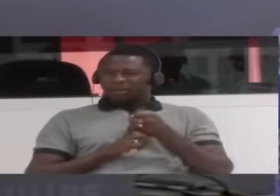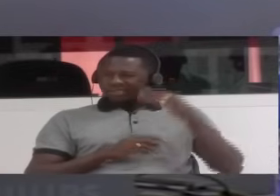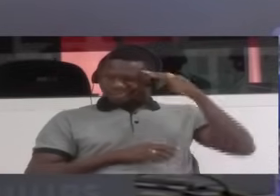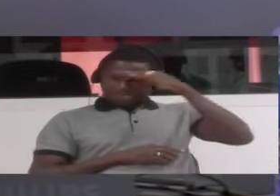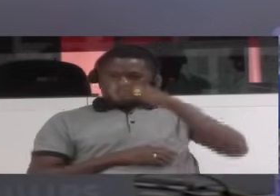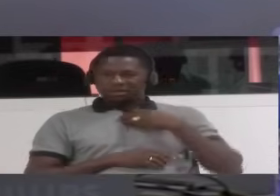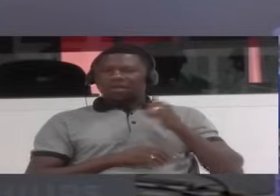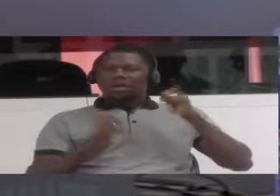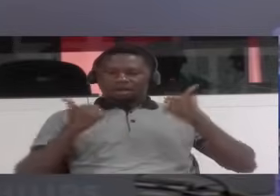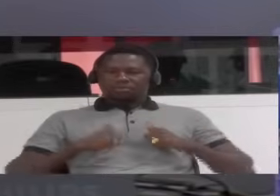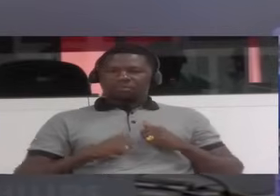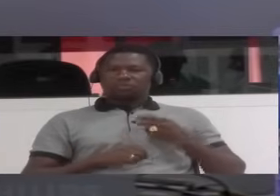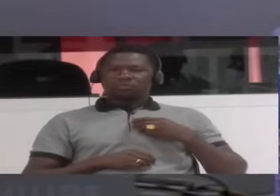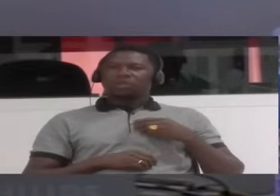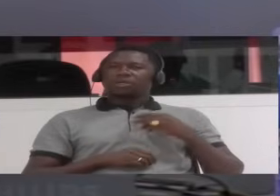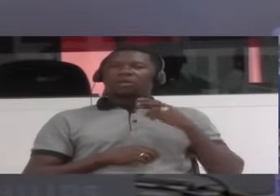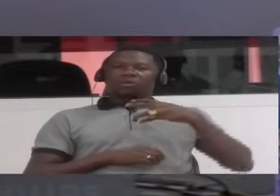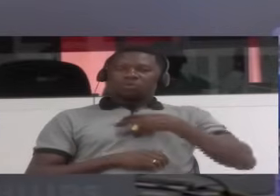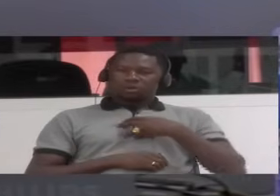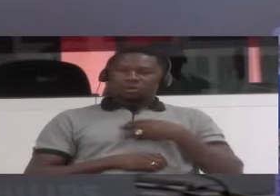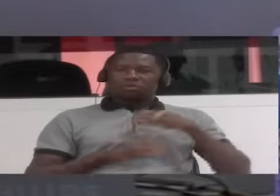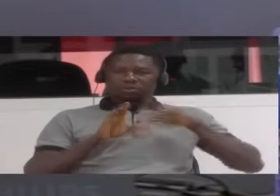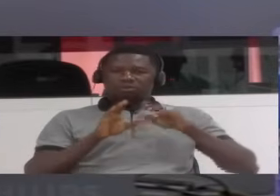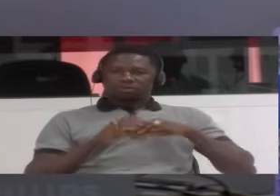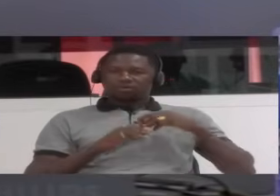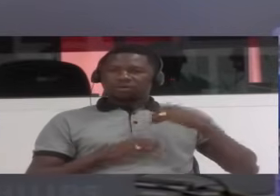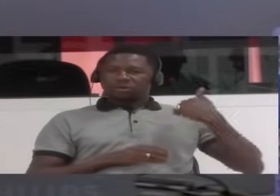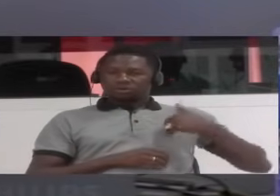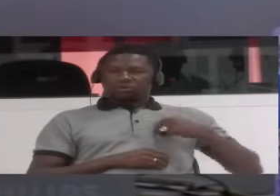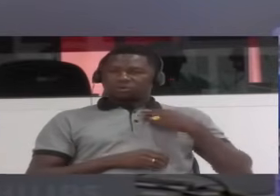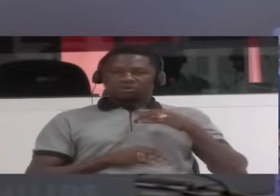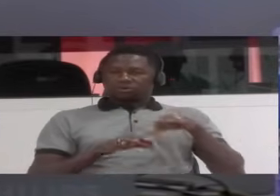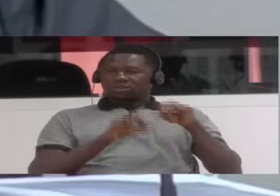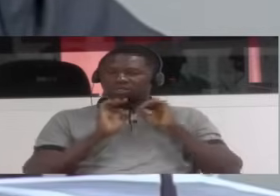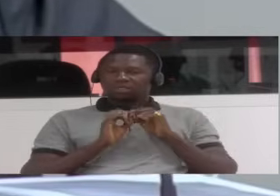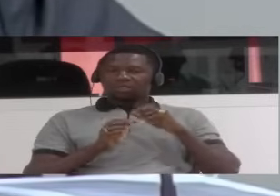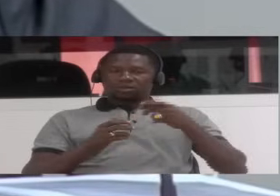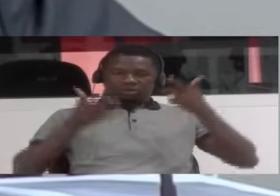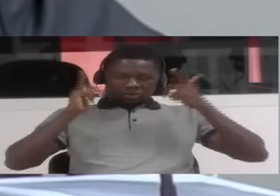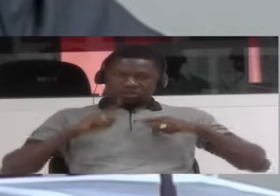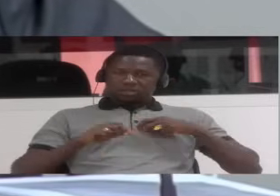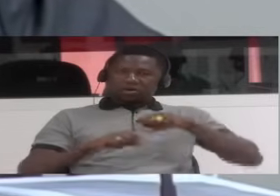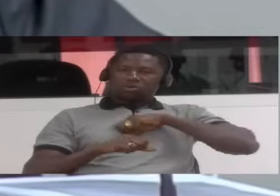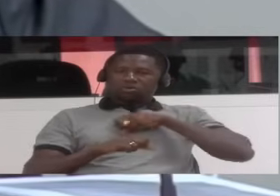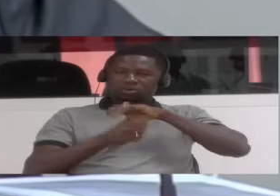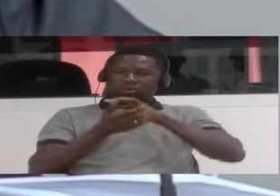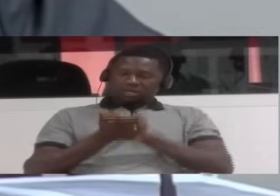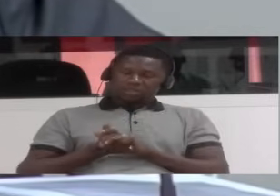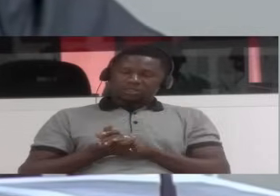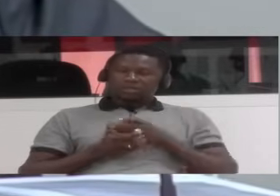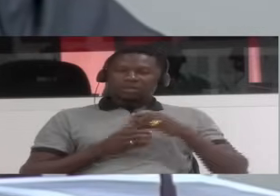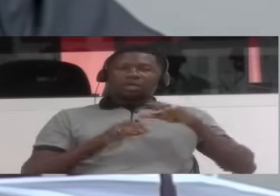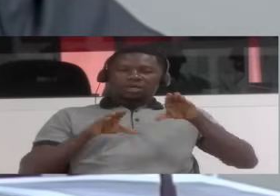But we expect the members of the public not to take the law in their own hands and to allow these people